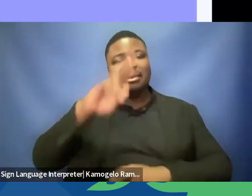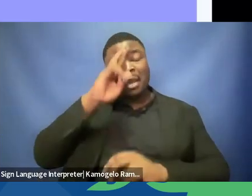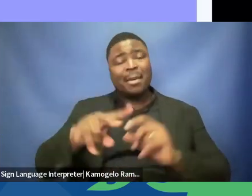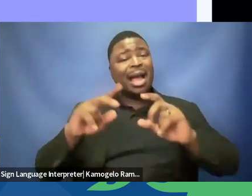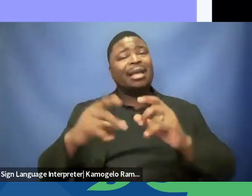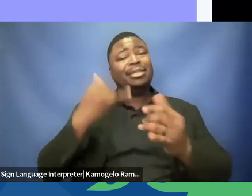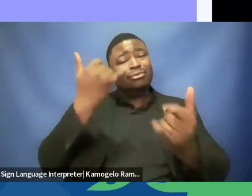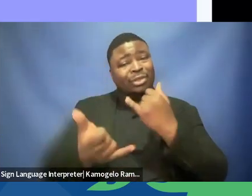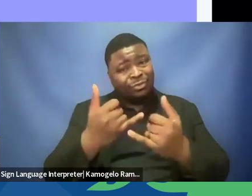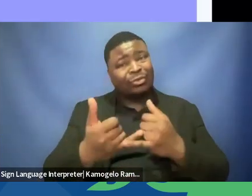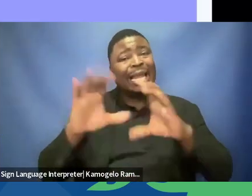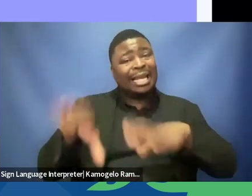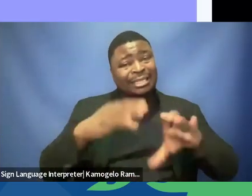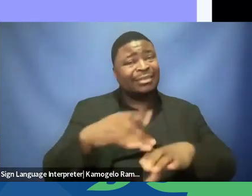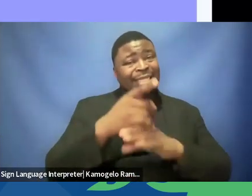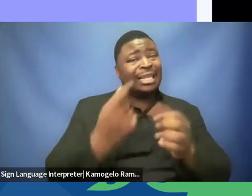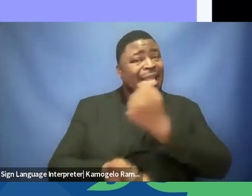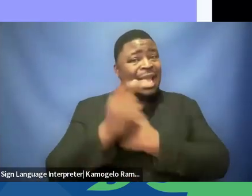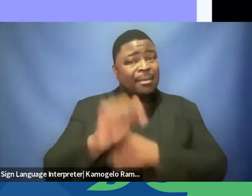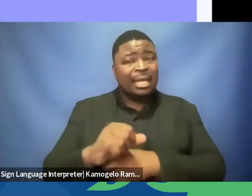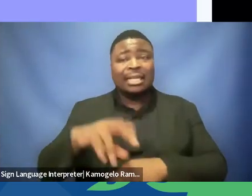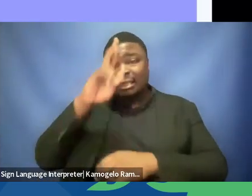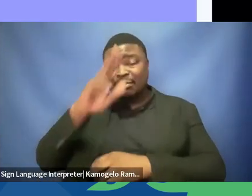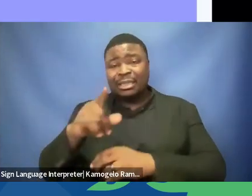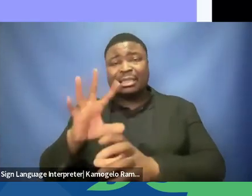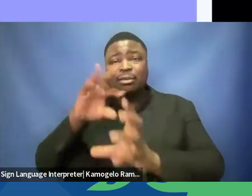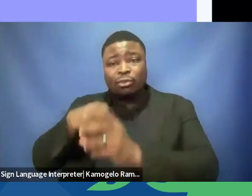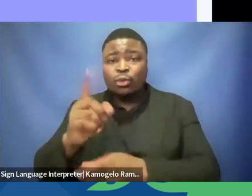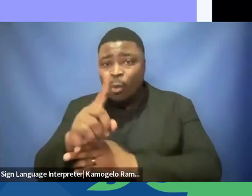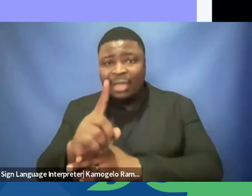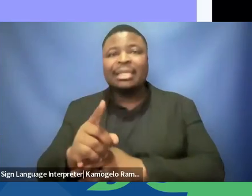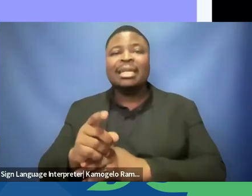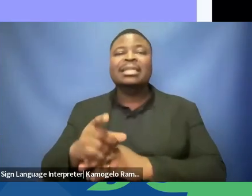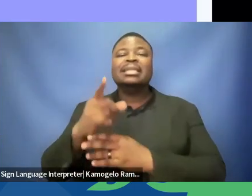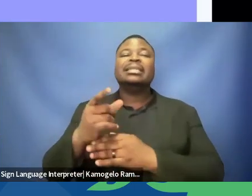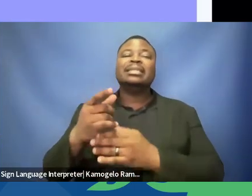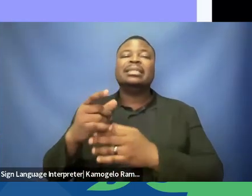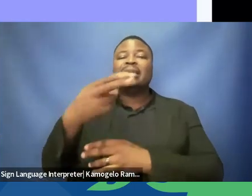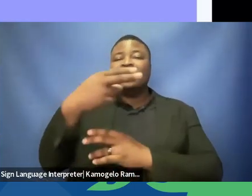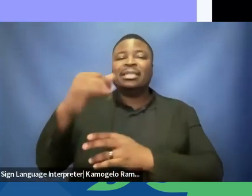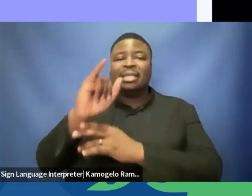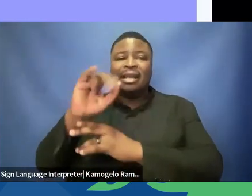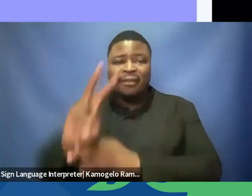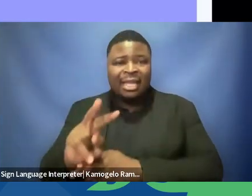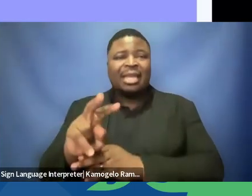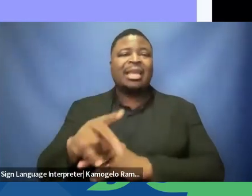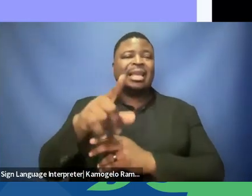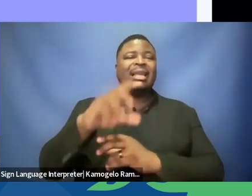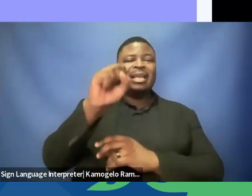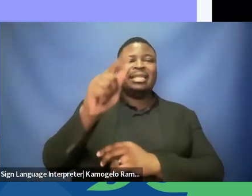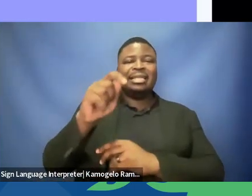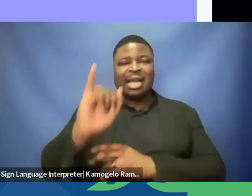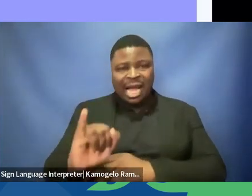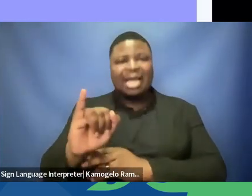to HIV and STI transmission, and also risky sexual behavior, sexual and gender-based